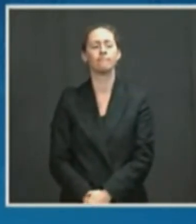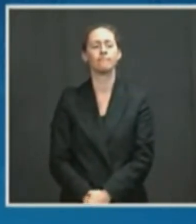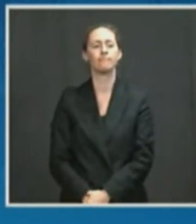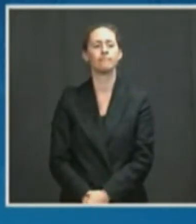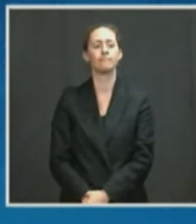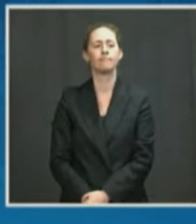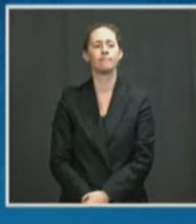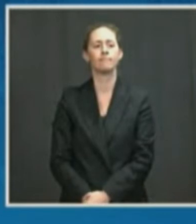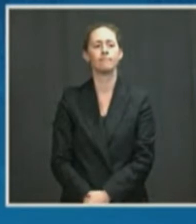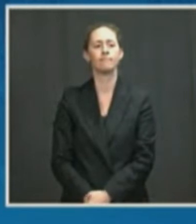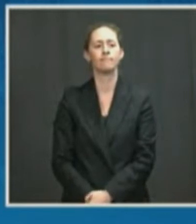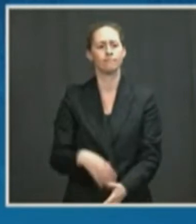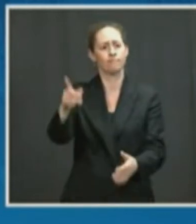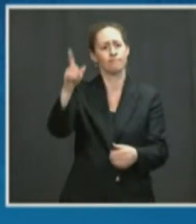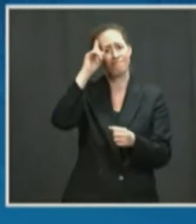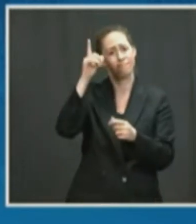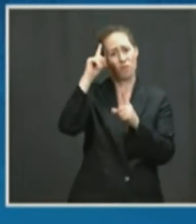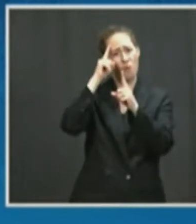that are